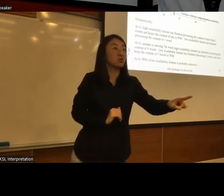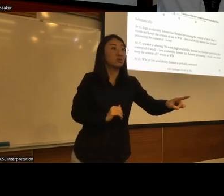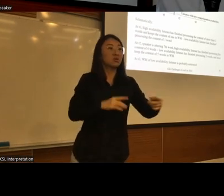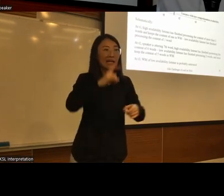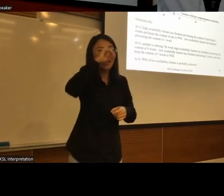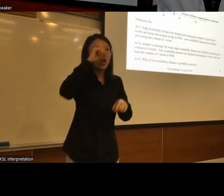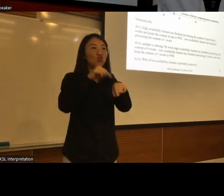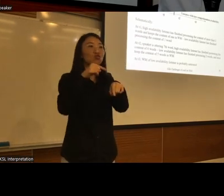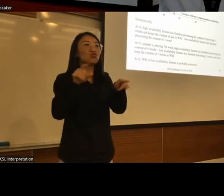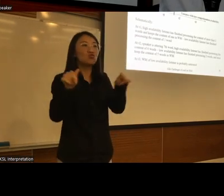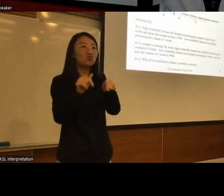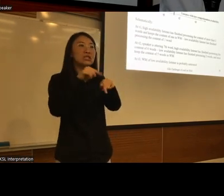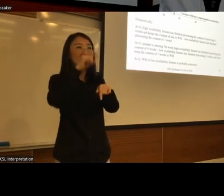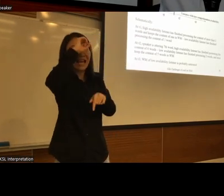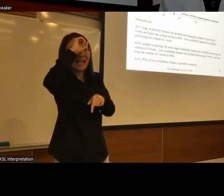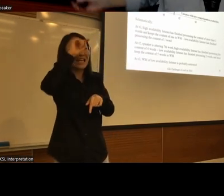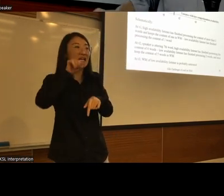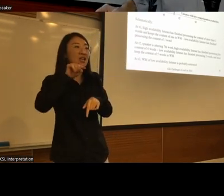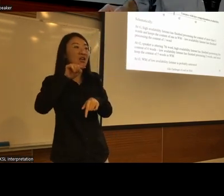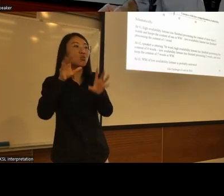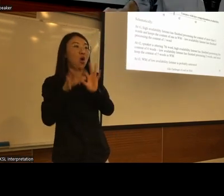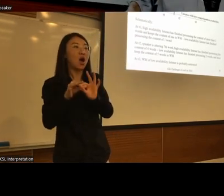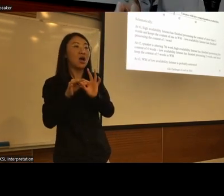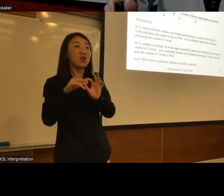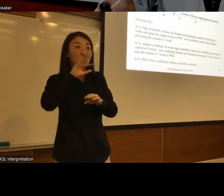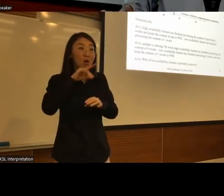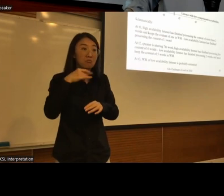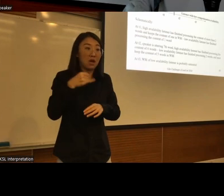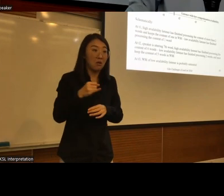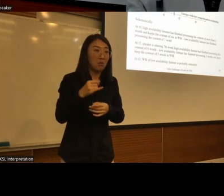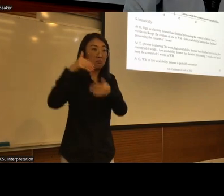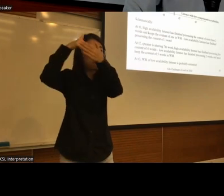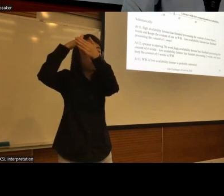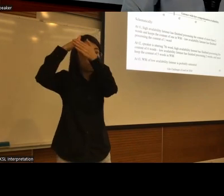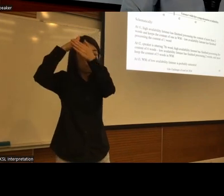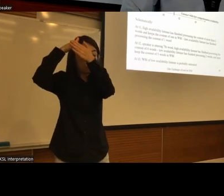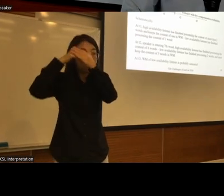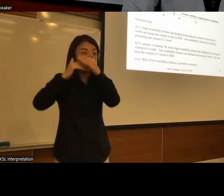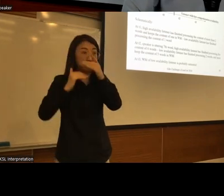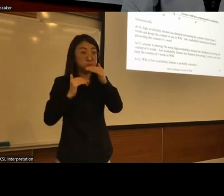be talking about a bit later, is not enough, and it is saturated.